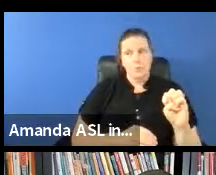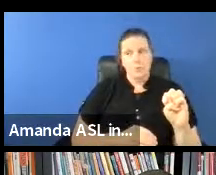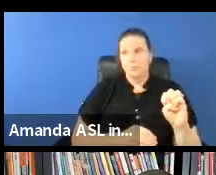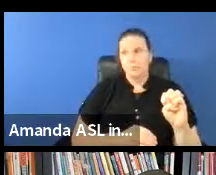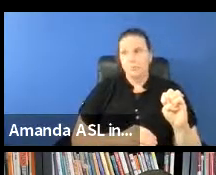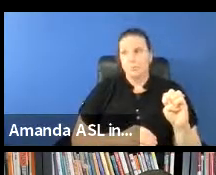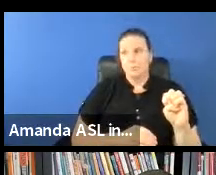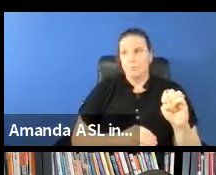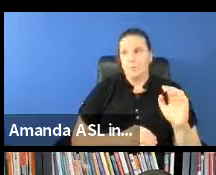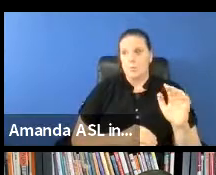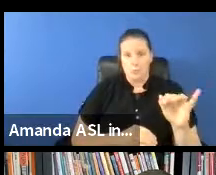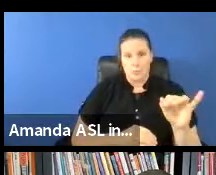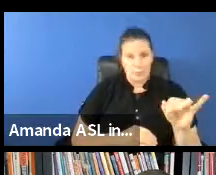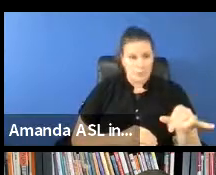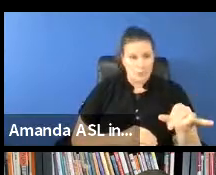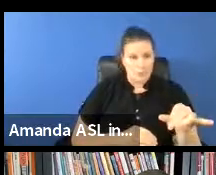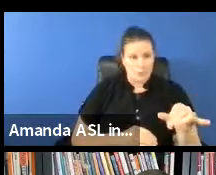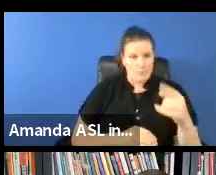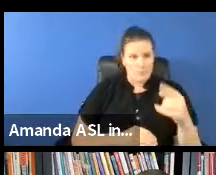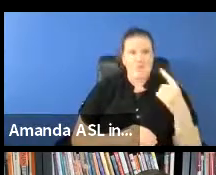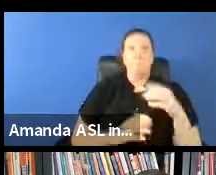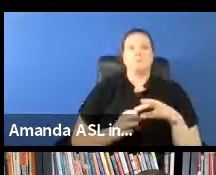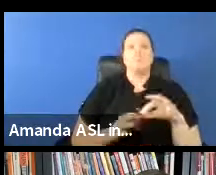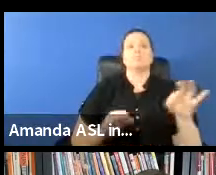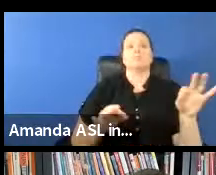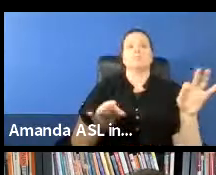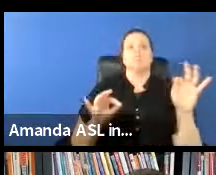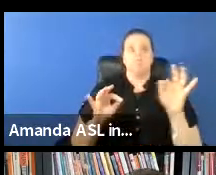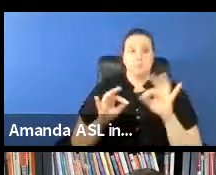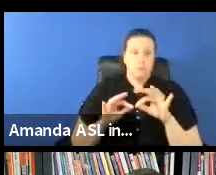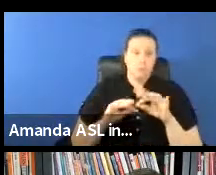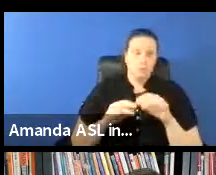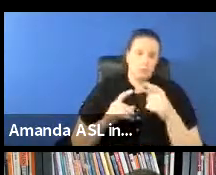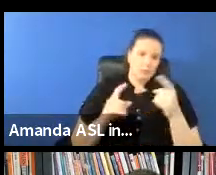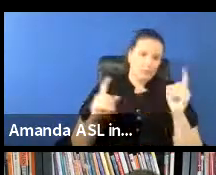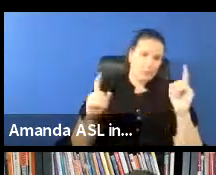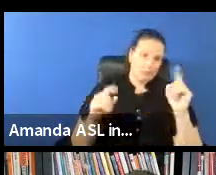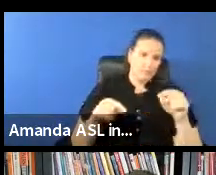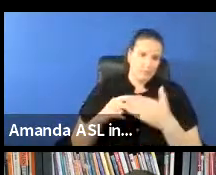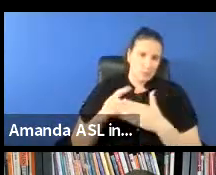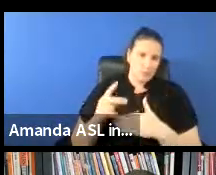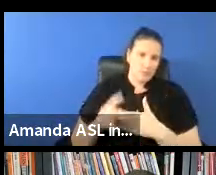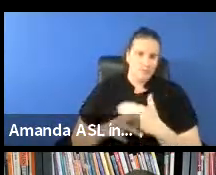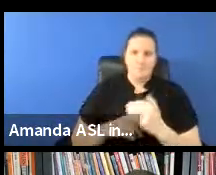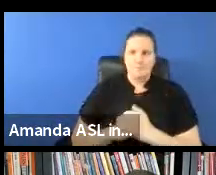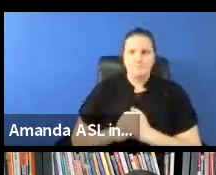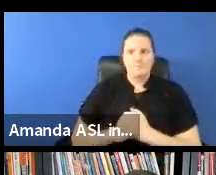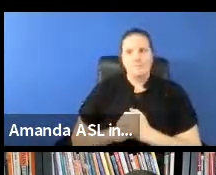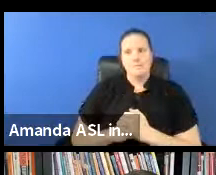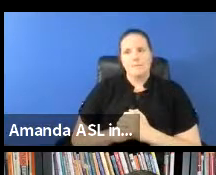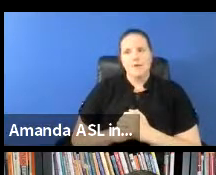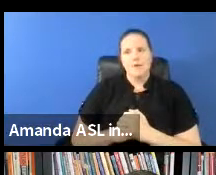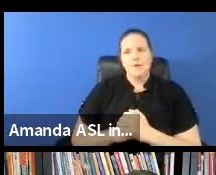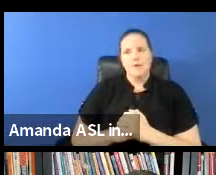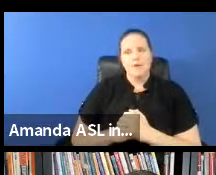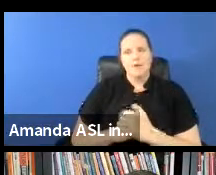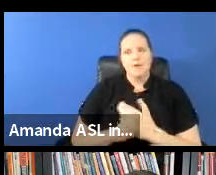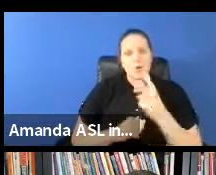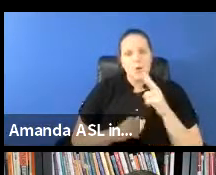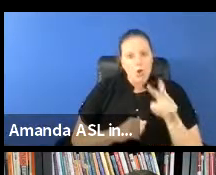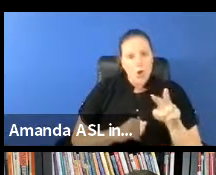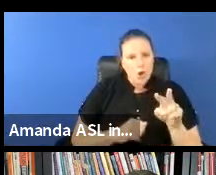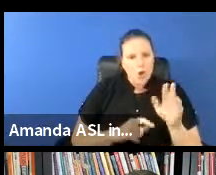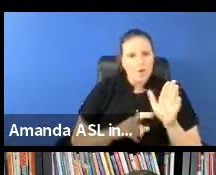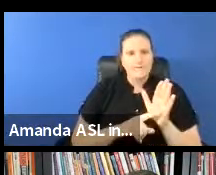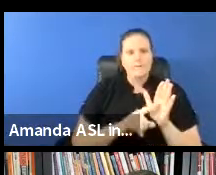those are things that we think are critically important to the success of this program. But we will be looking and